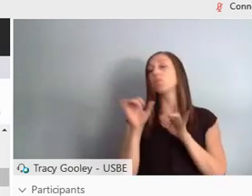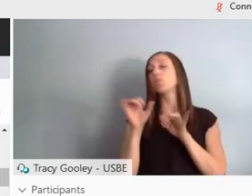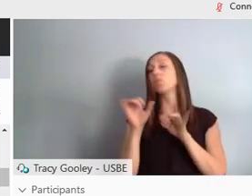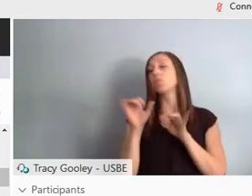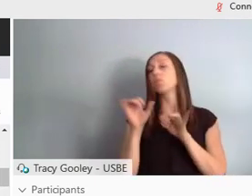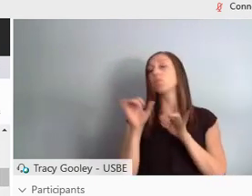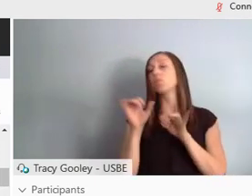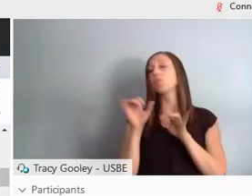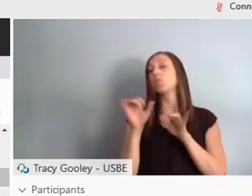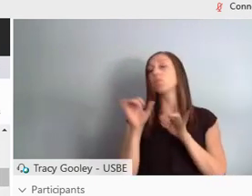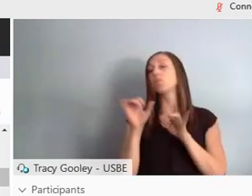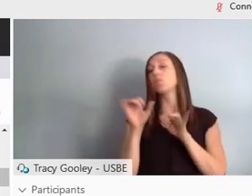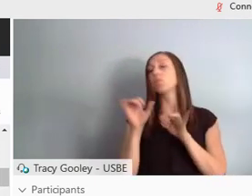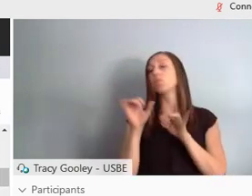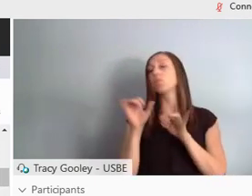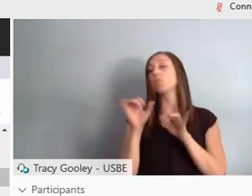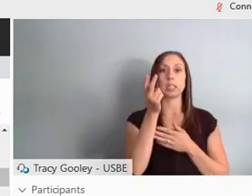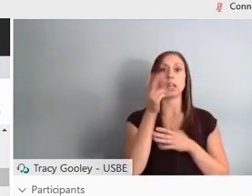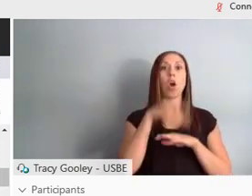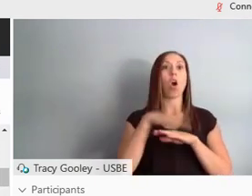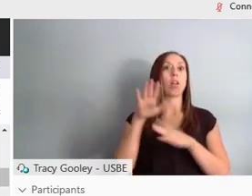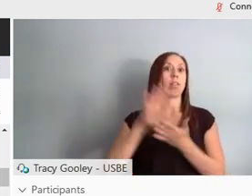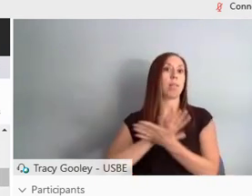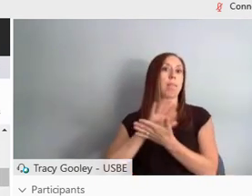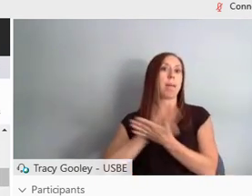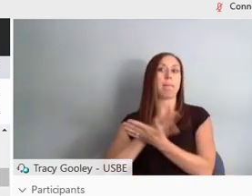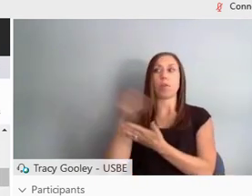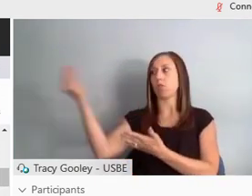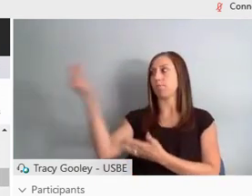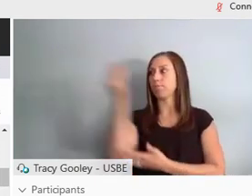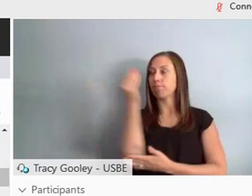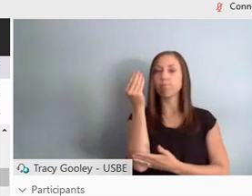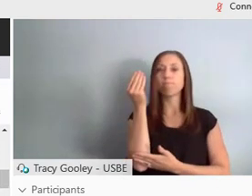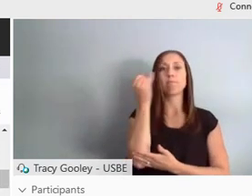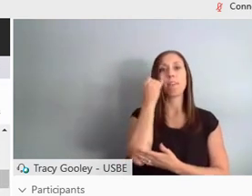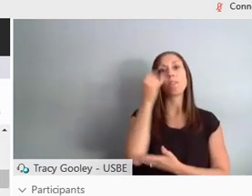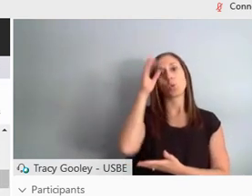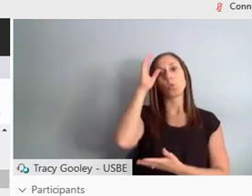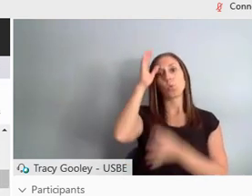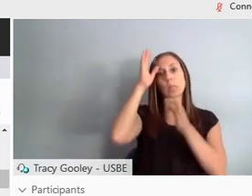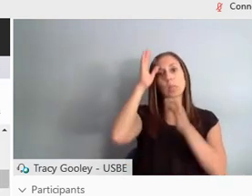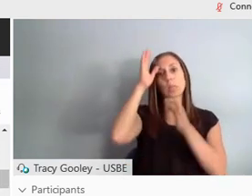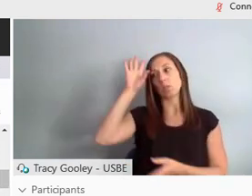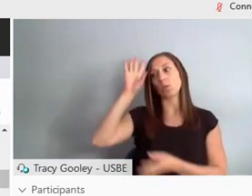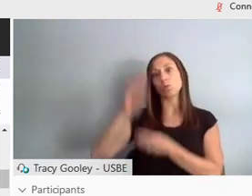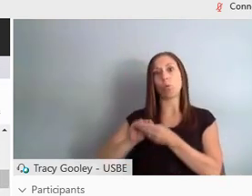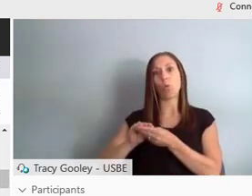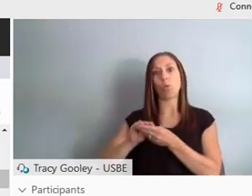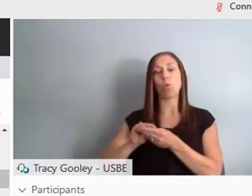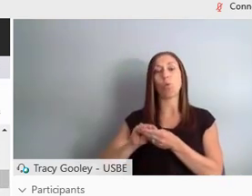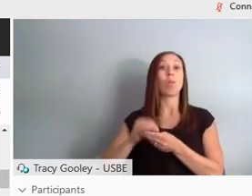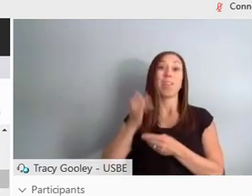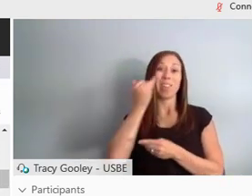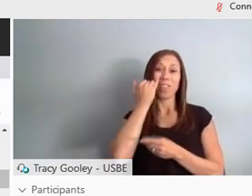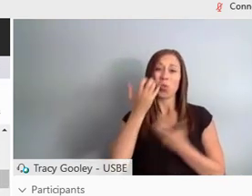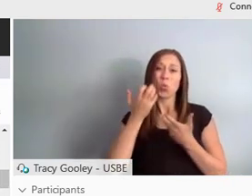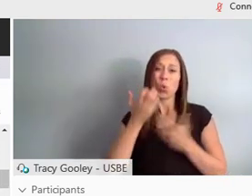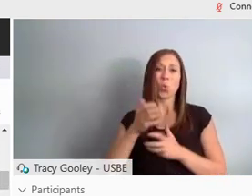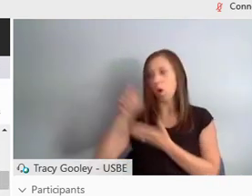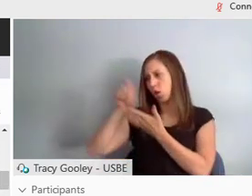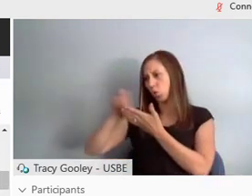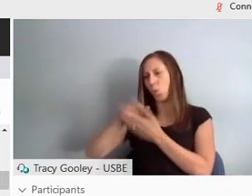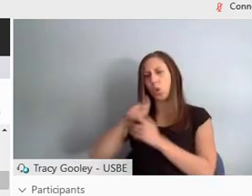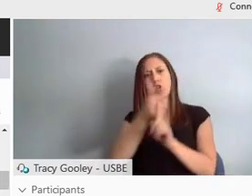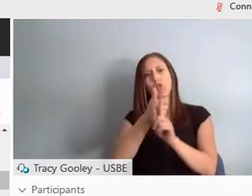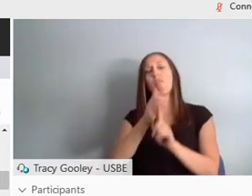scores that you see on the paper sheet if you decided to total. If you didn't, great, the Data Gateway will total it correctly